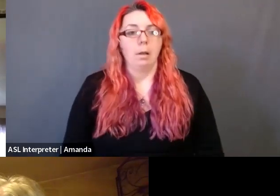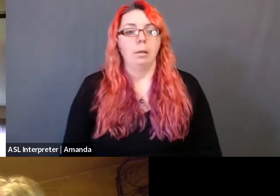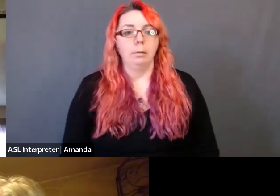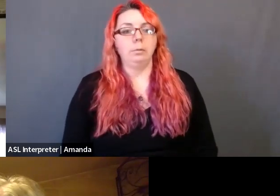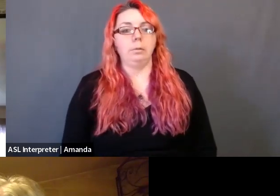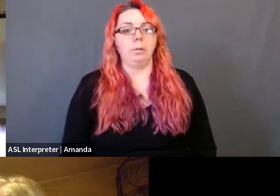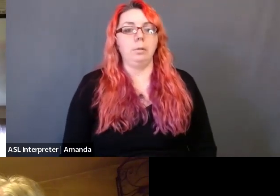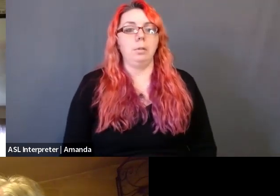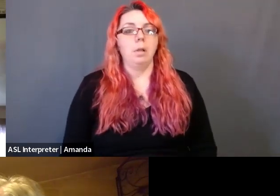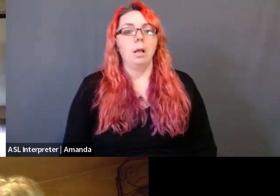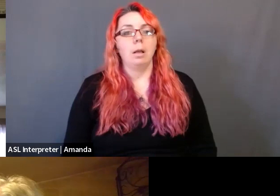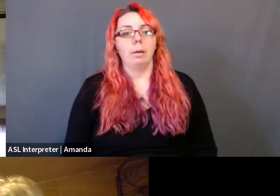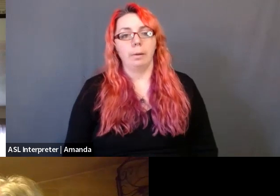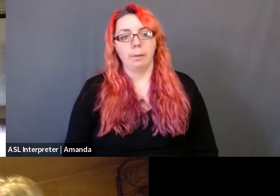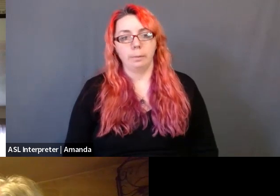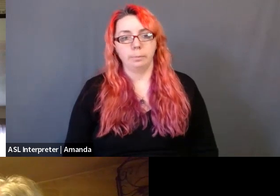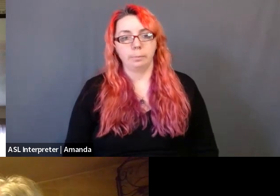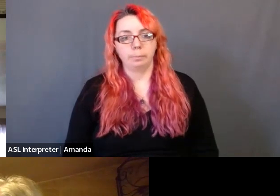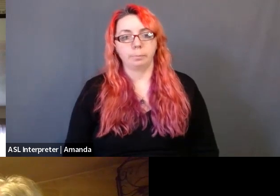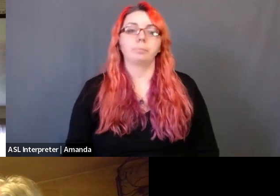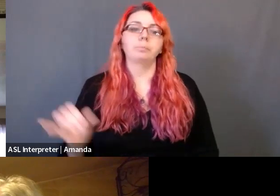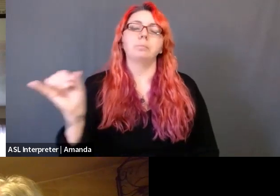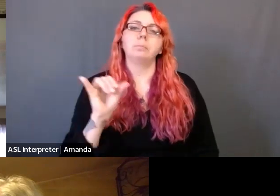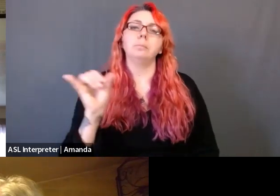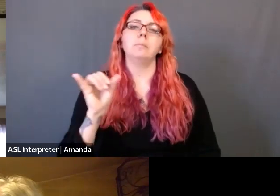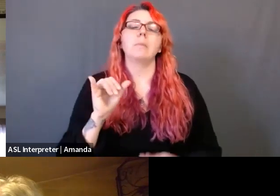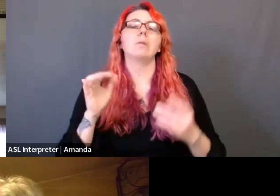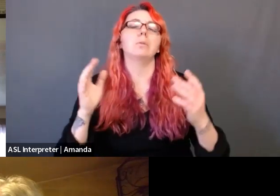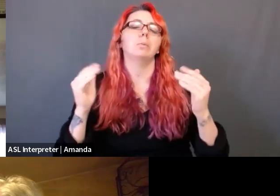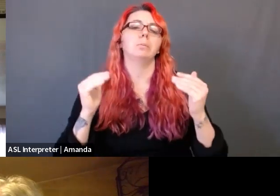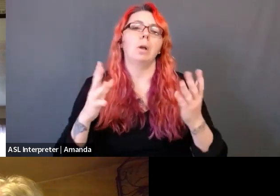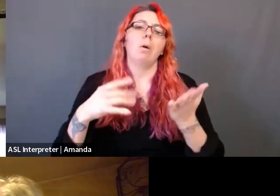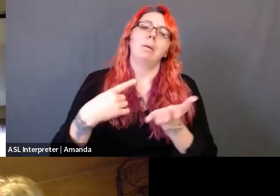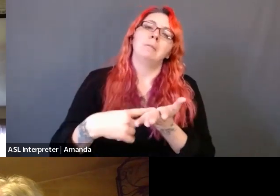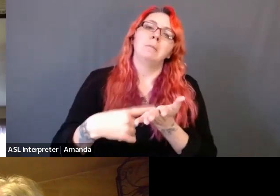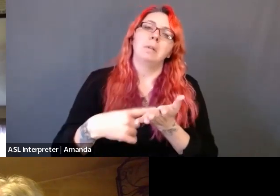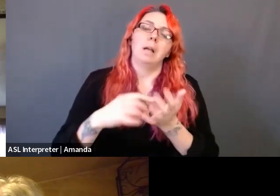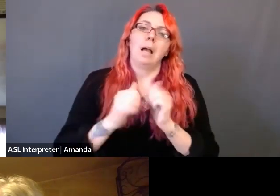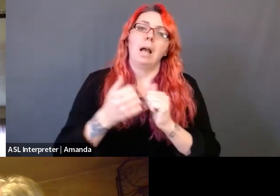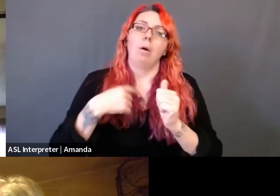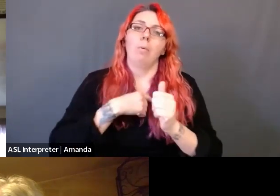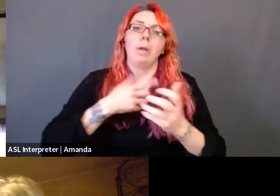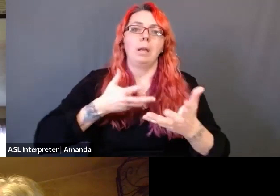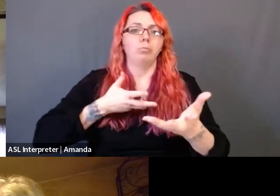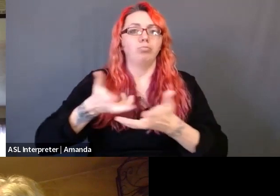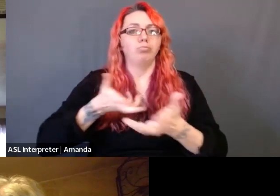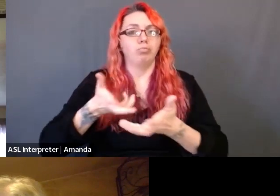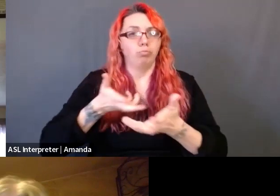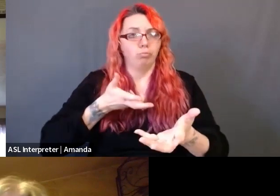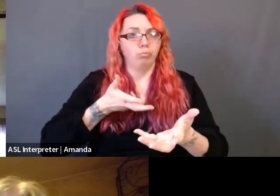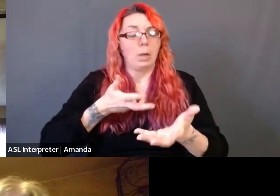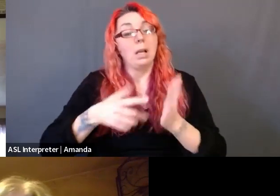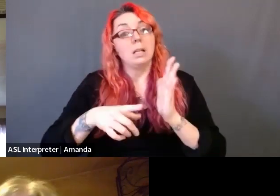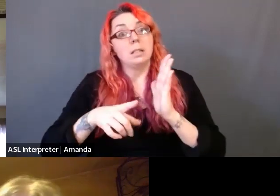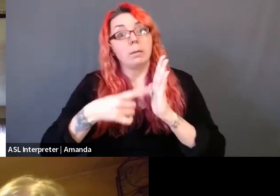realize that it was a concept, but this idea that sometimes the ways that we might engage with this is about how it looks. It looks that we're addressing these